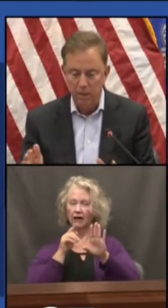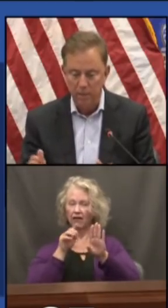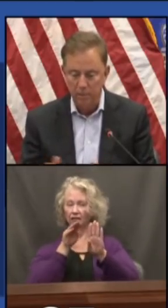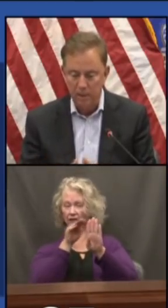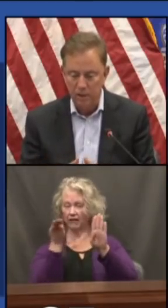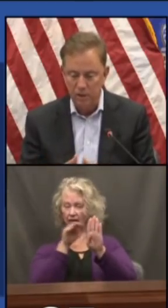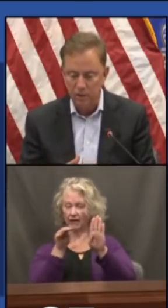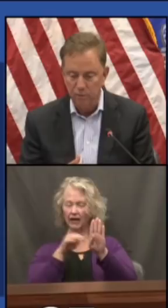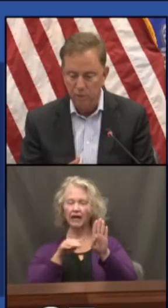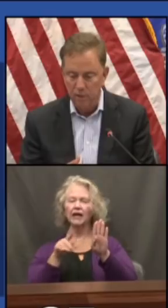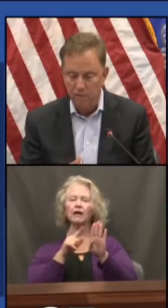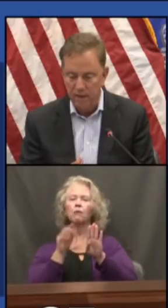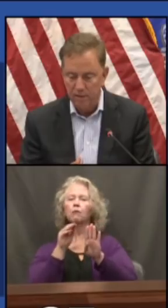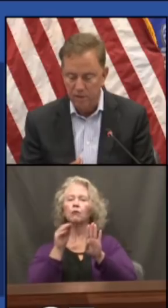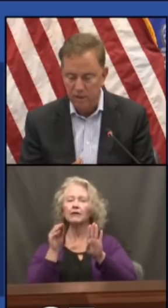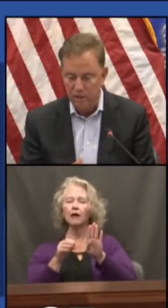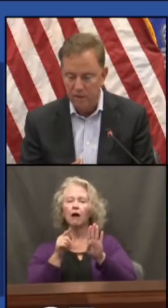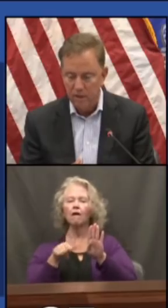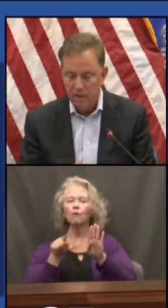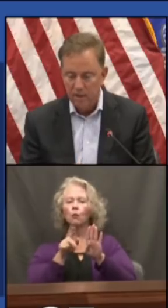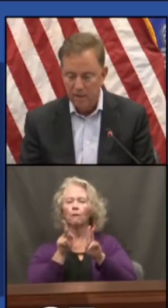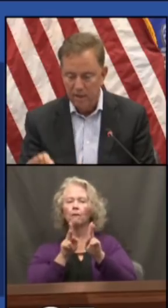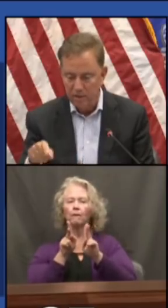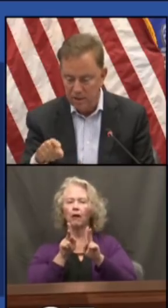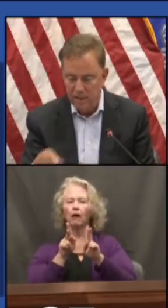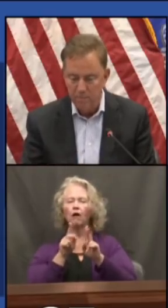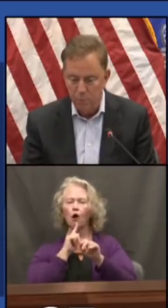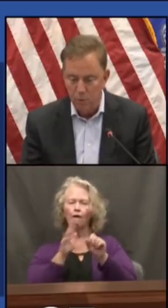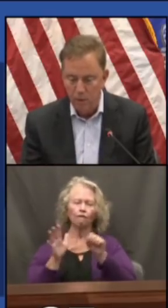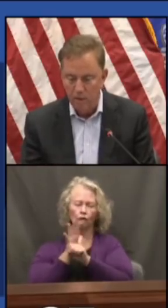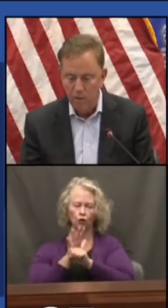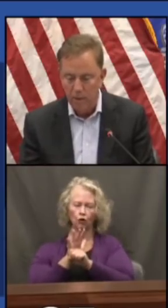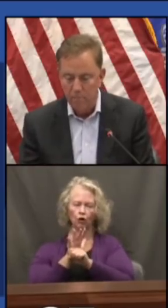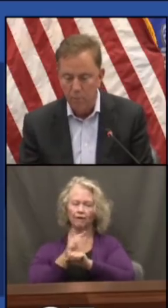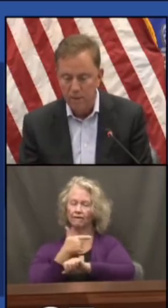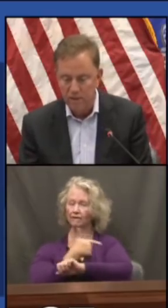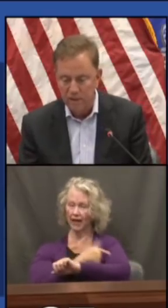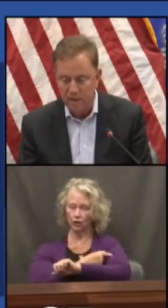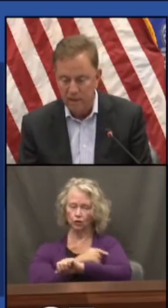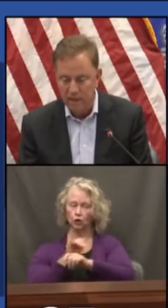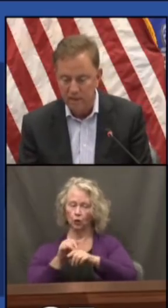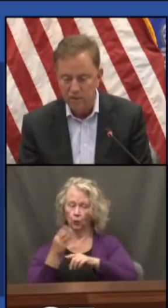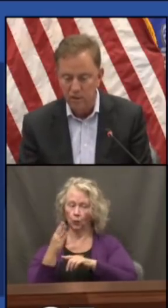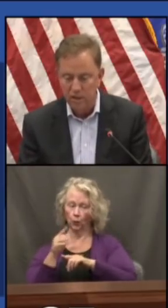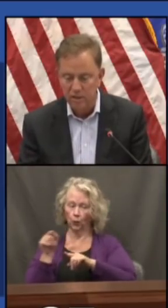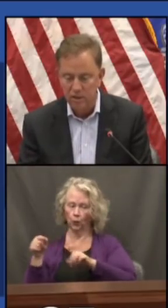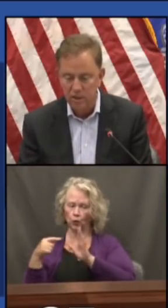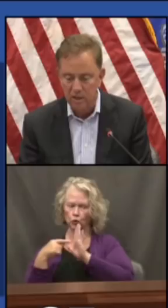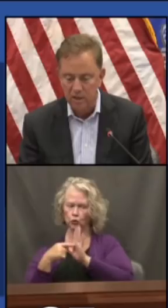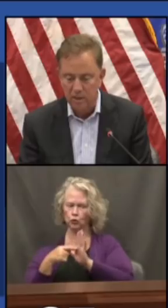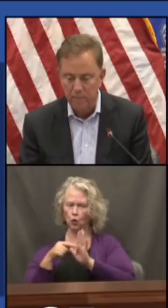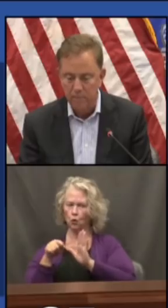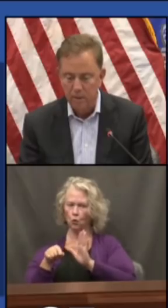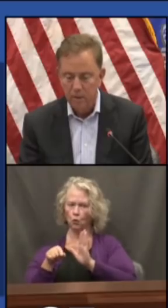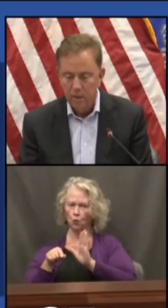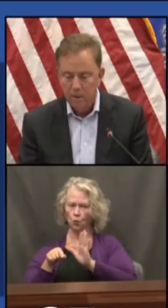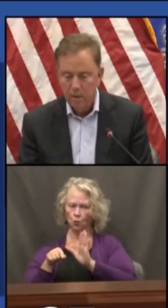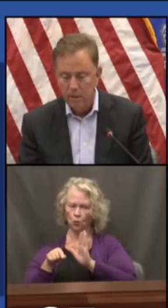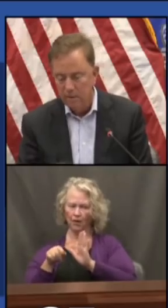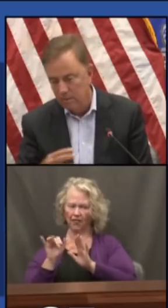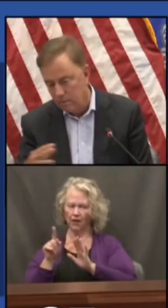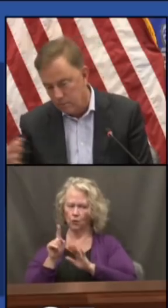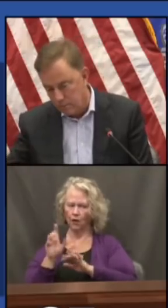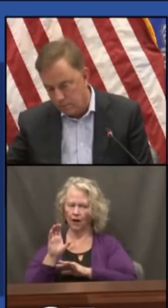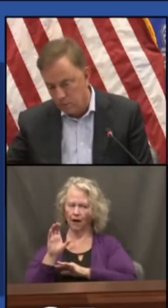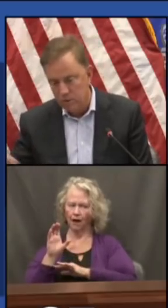percentage of the population that's fully vaccinated. I think you can see that blue arrow, that points at Connecticut. So you can see that